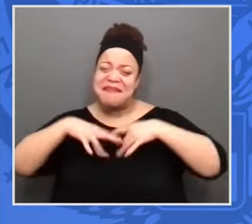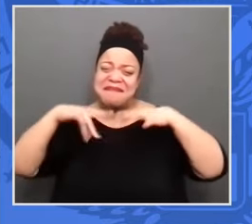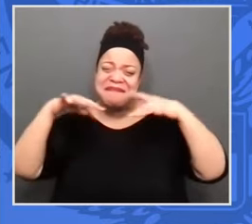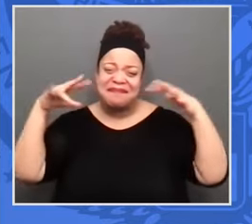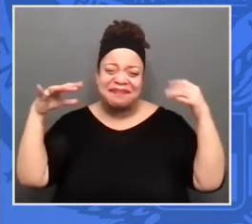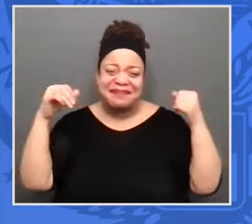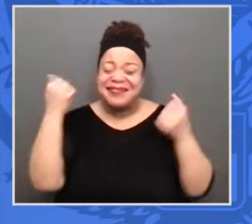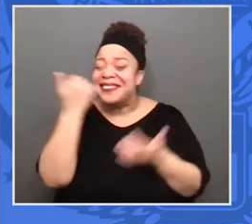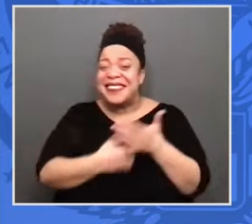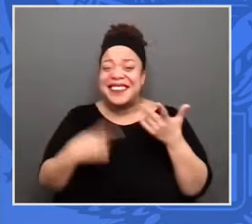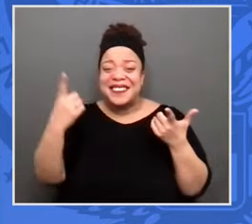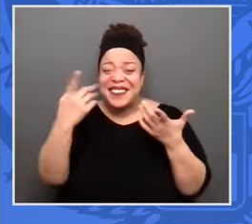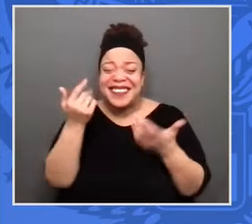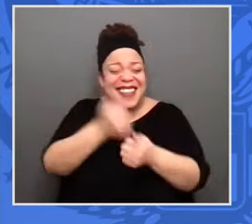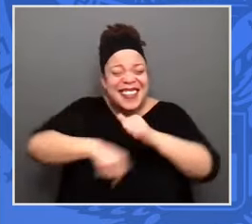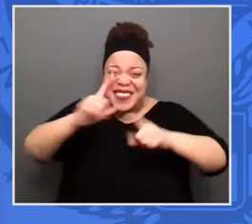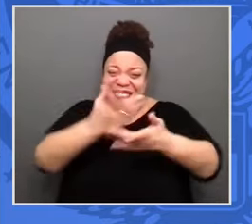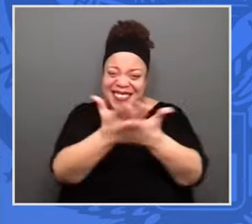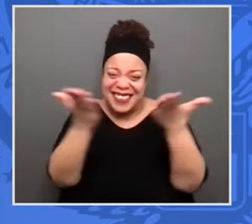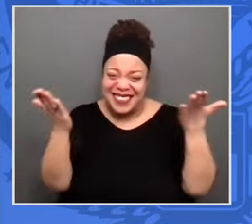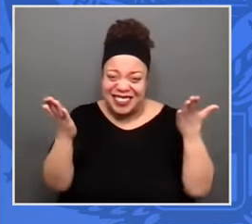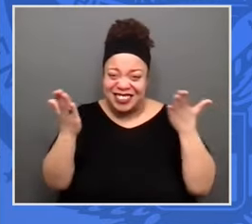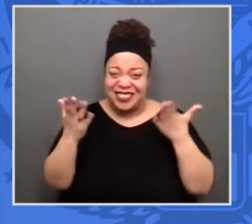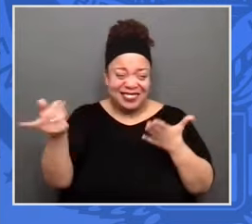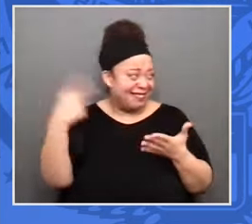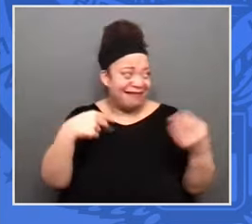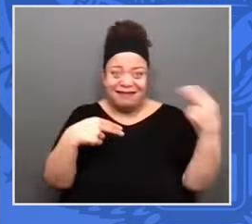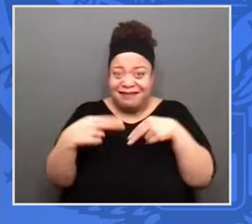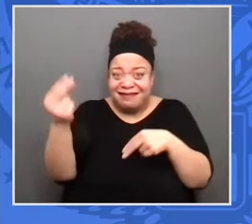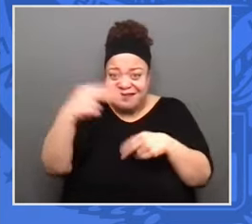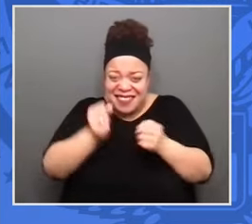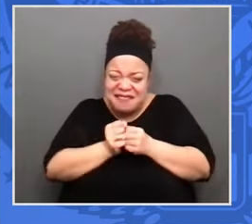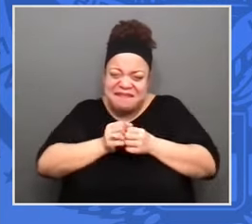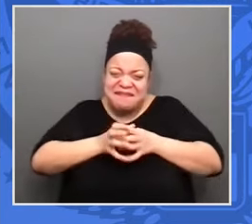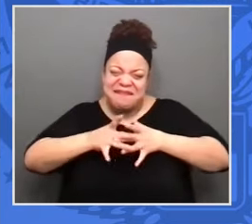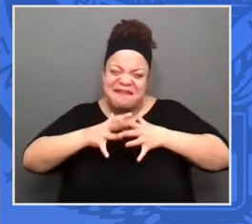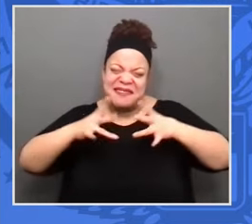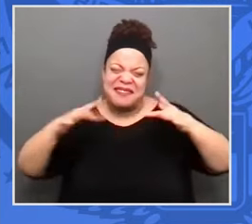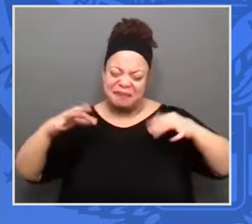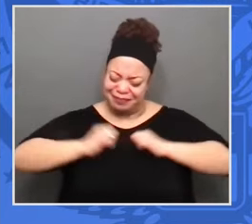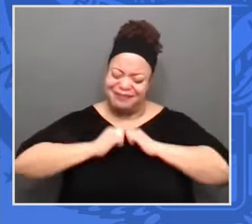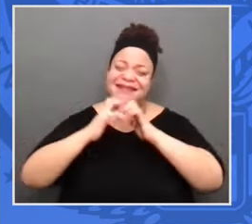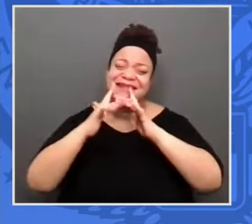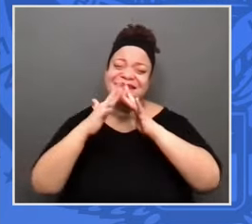life for themselves, their families, and their communities.